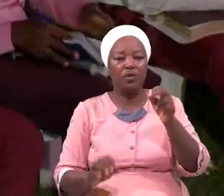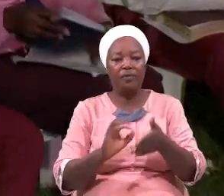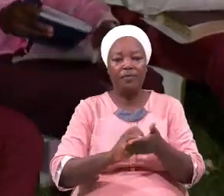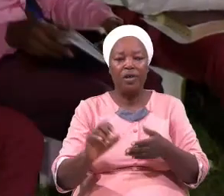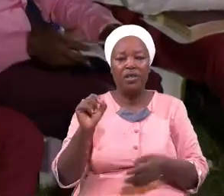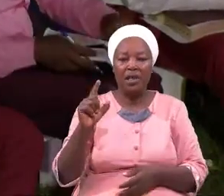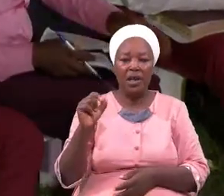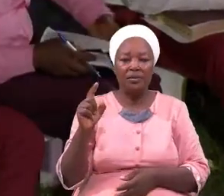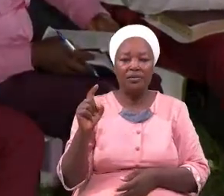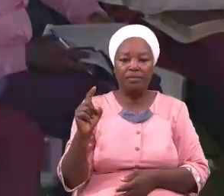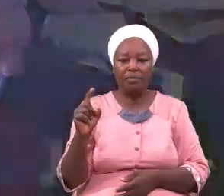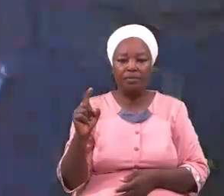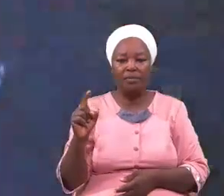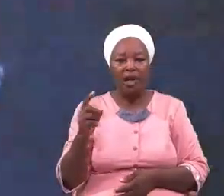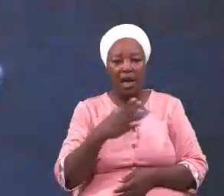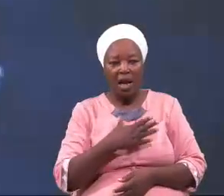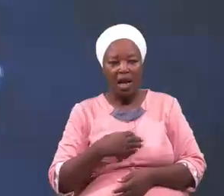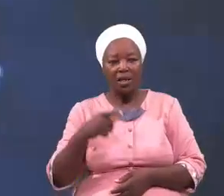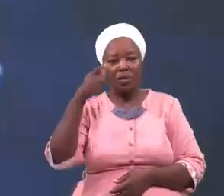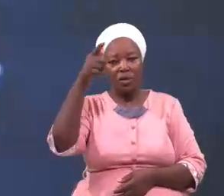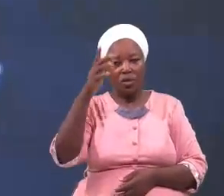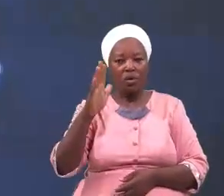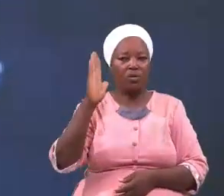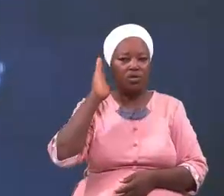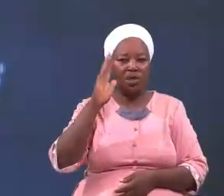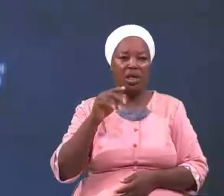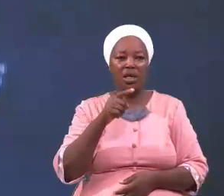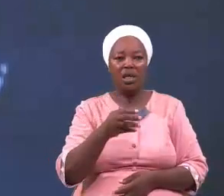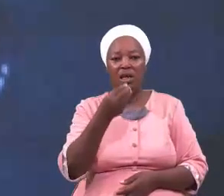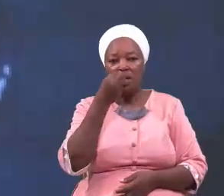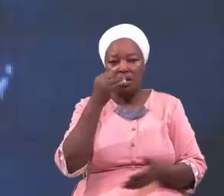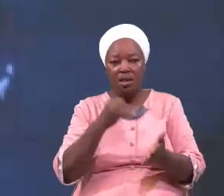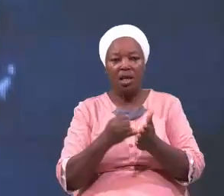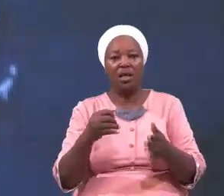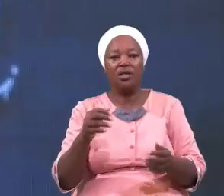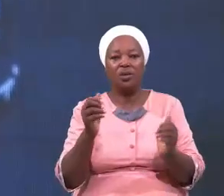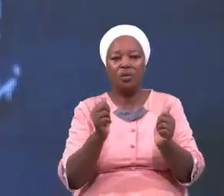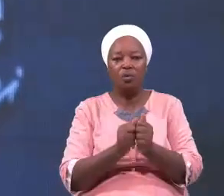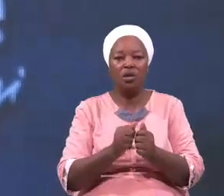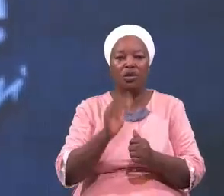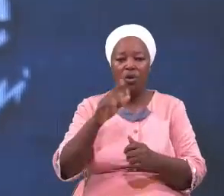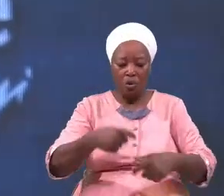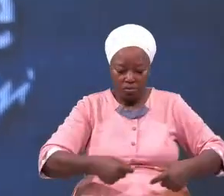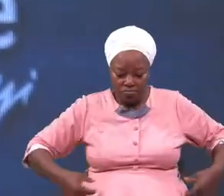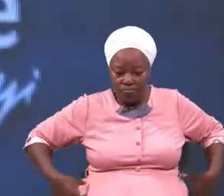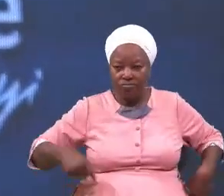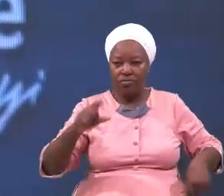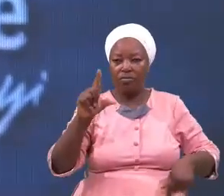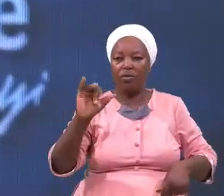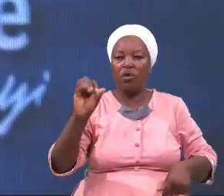11. And thus shall ye eat it with your loins girded.